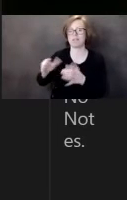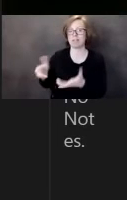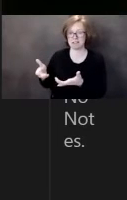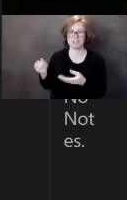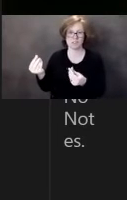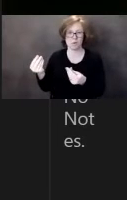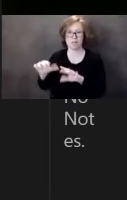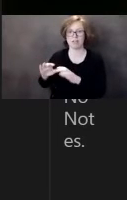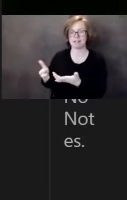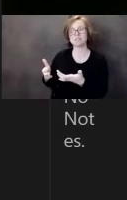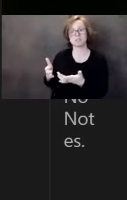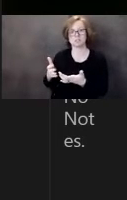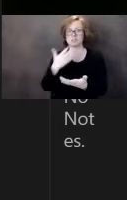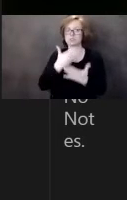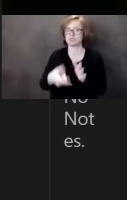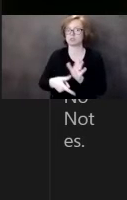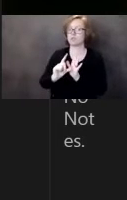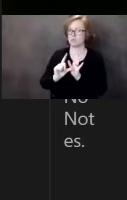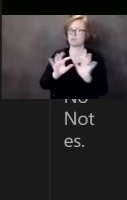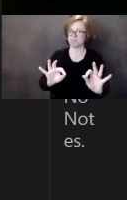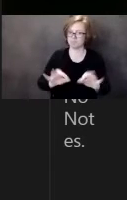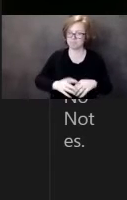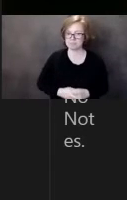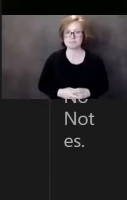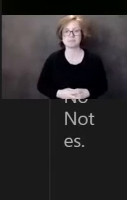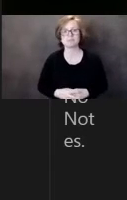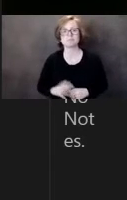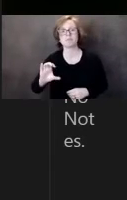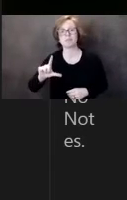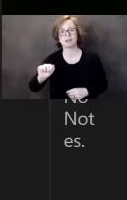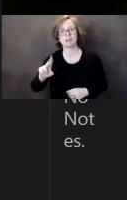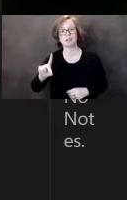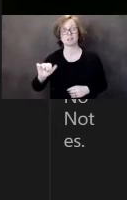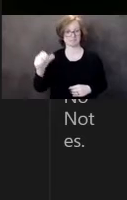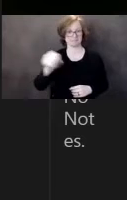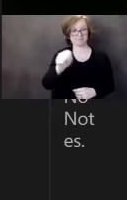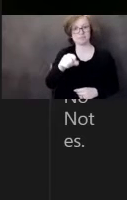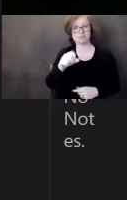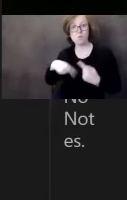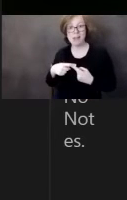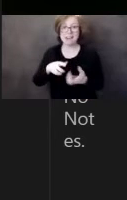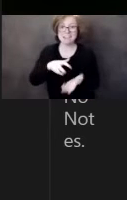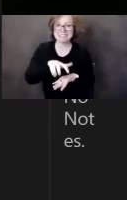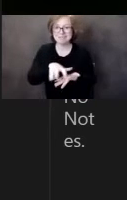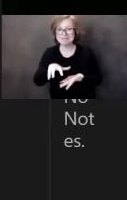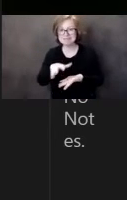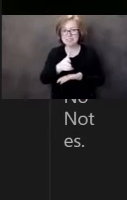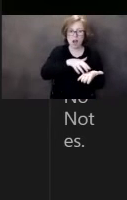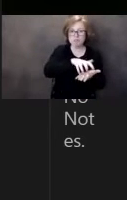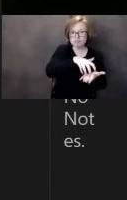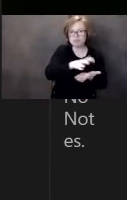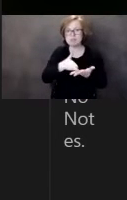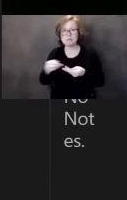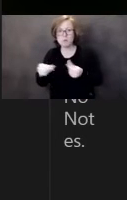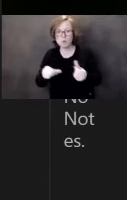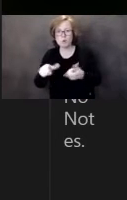sure. Yeah, okay. So when you have a mix of textures, things are easier for you to deal with. But this is where,